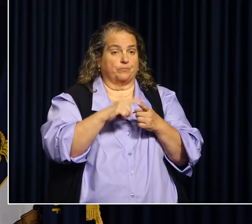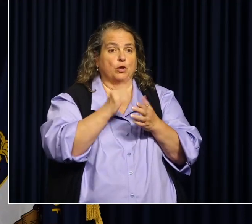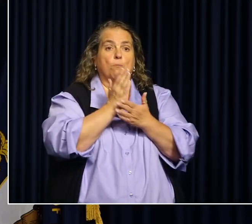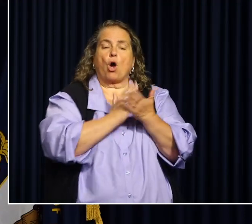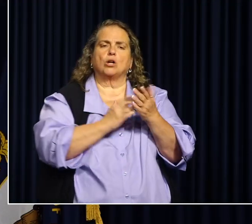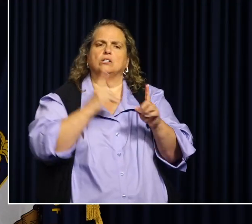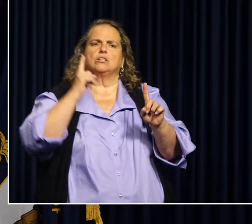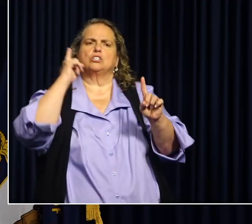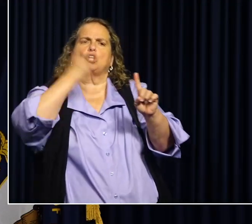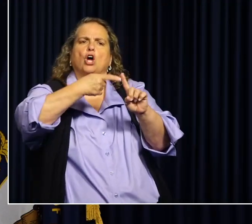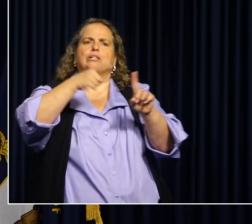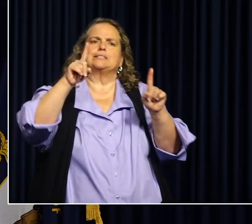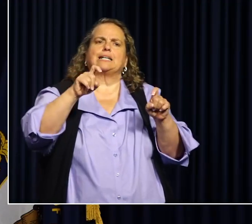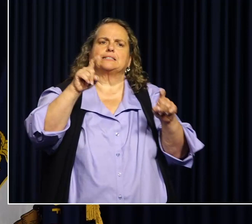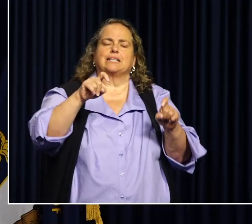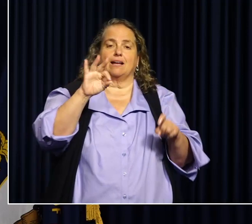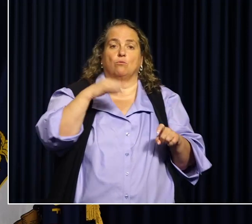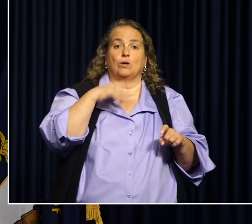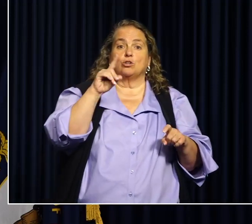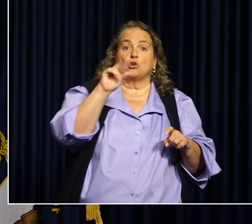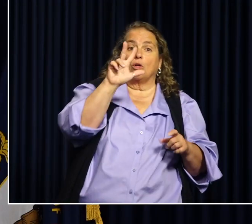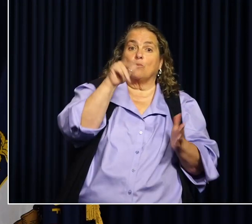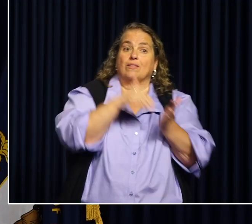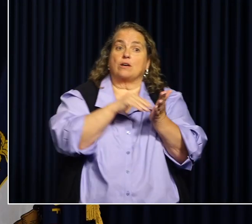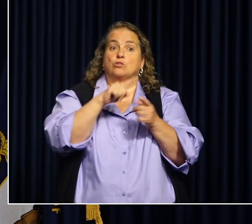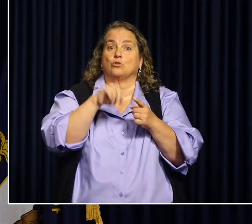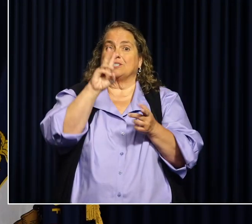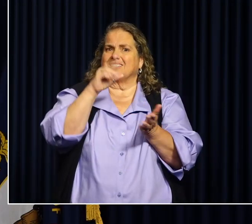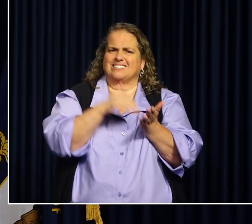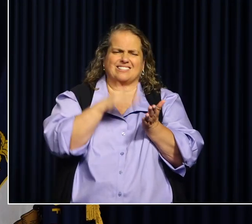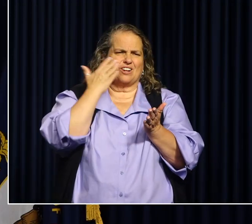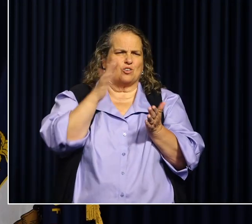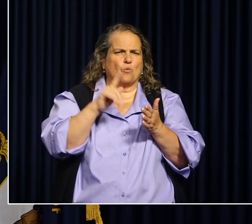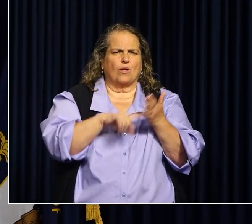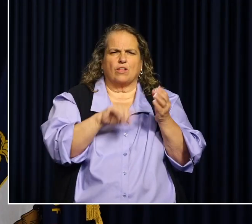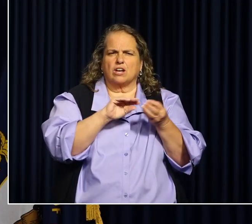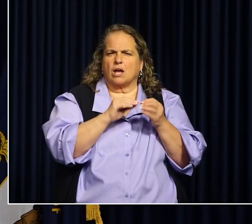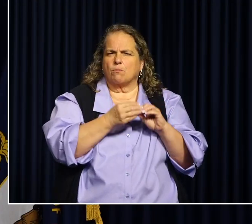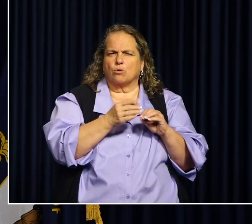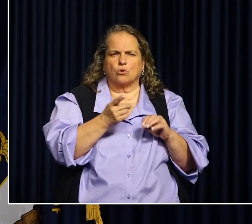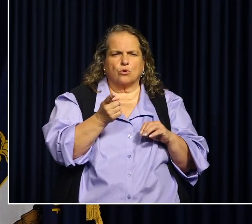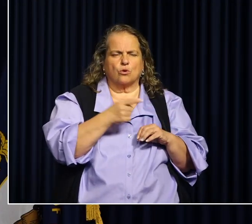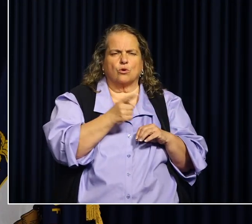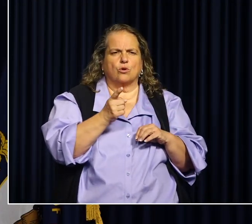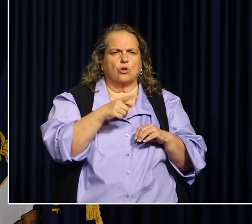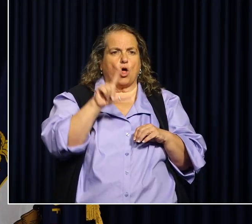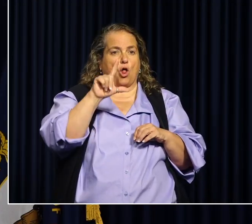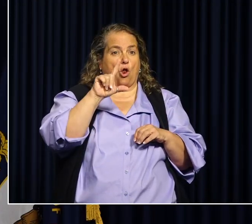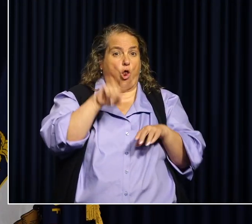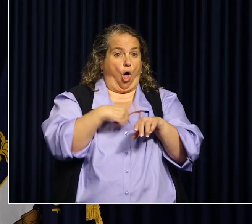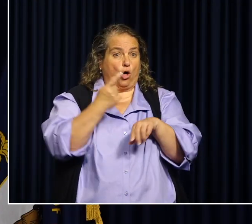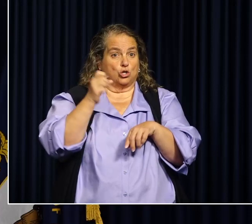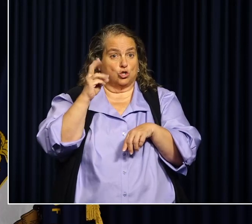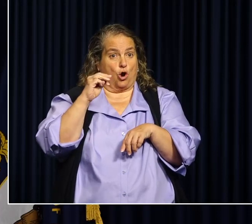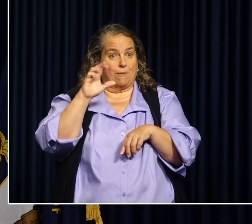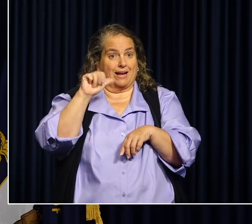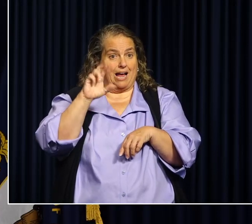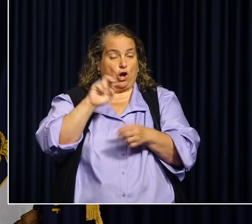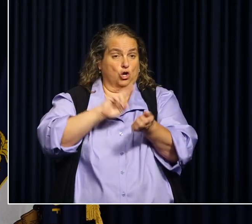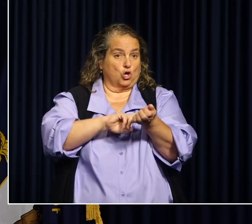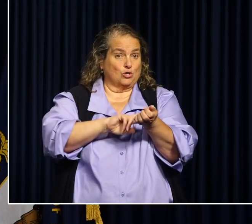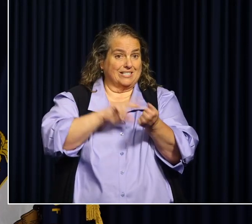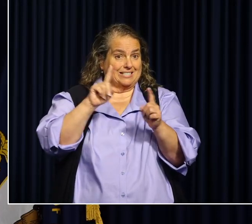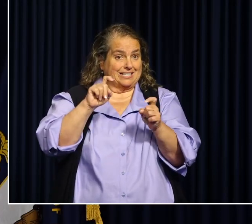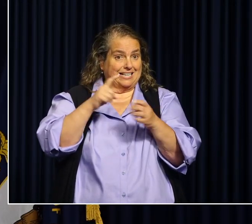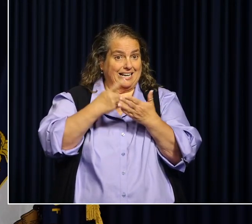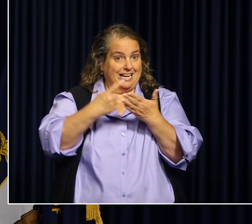targeted testing. So if we do 3,000 to 6,000, I don't remember what the number was, long-term care facility testing